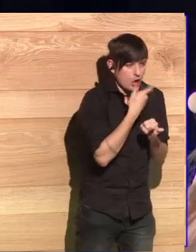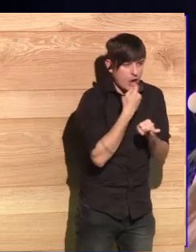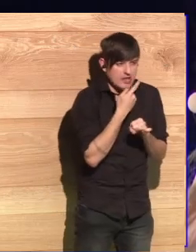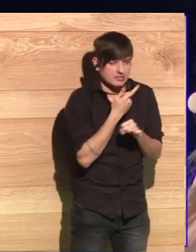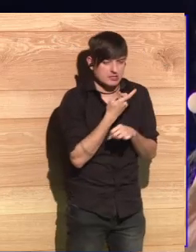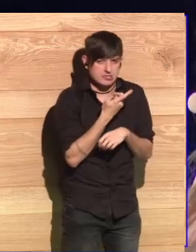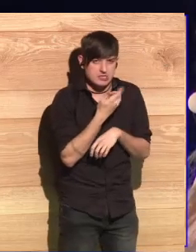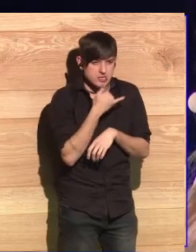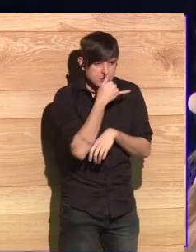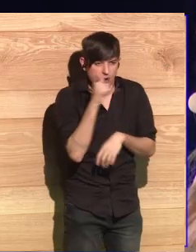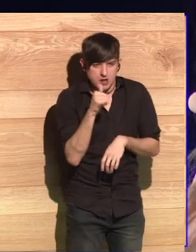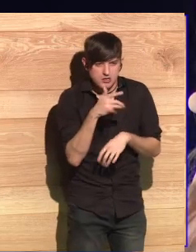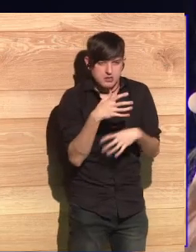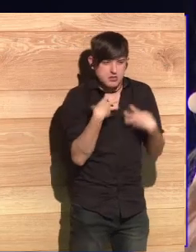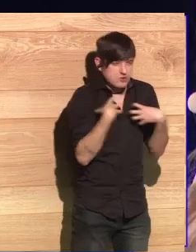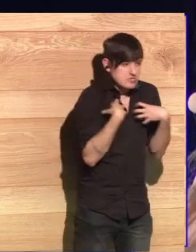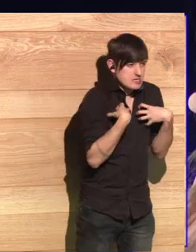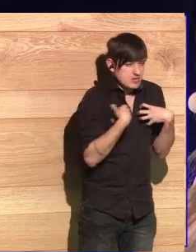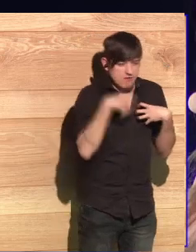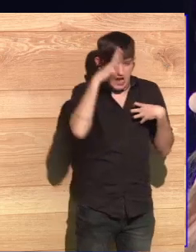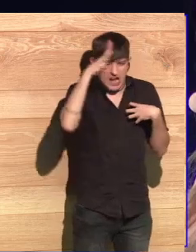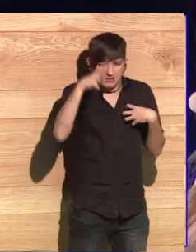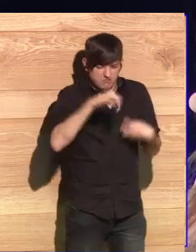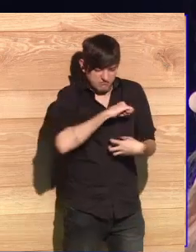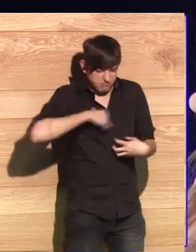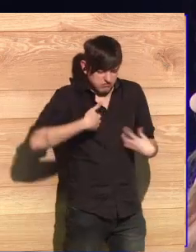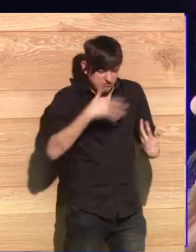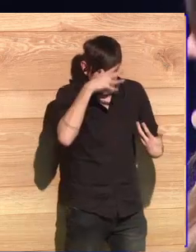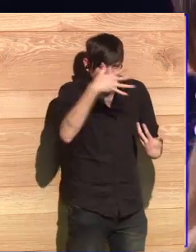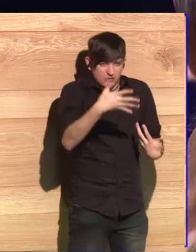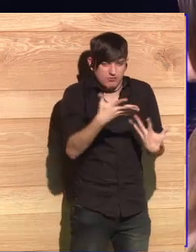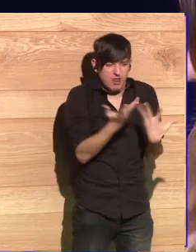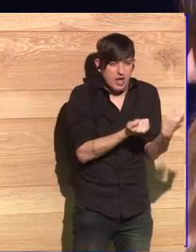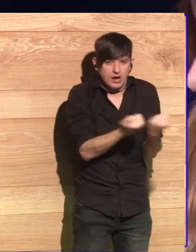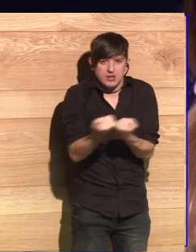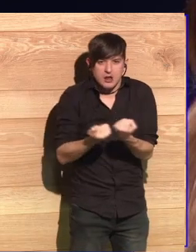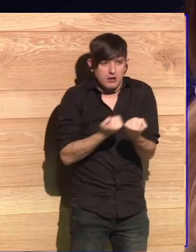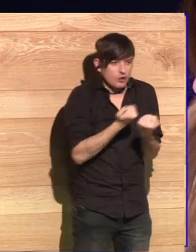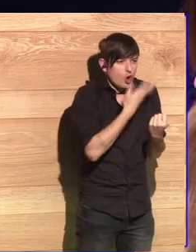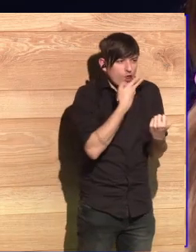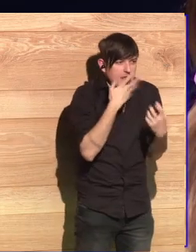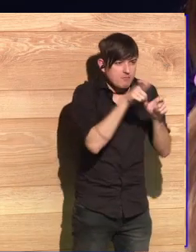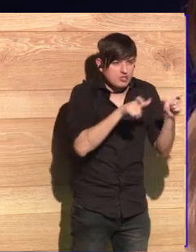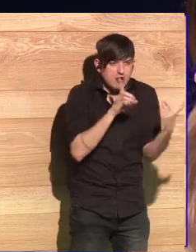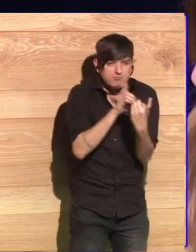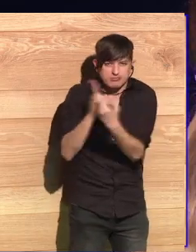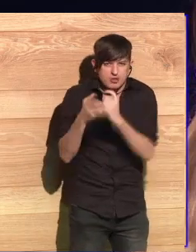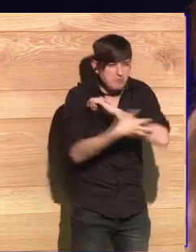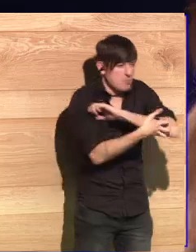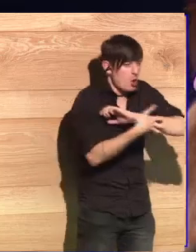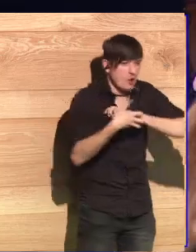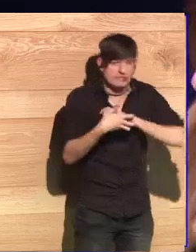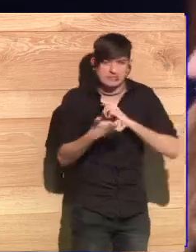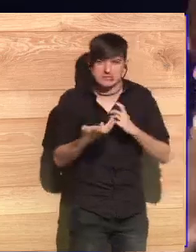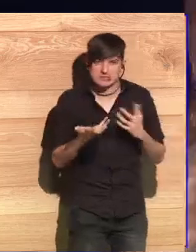in no money situations like me, down and out, but they're willing to share. If they've got a bag of popcorn and